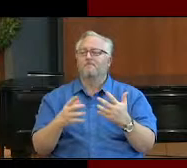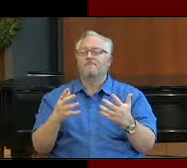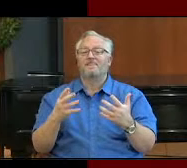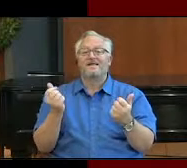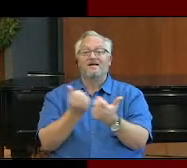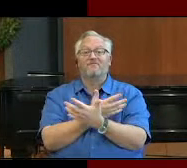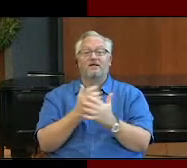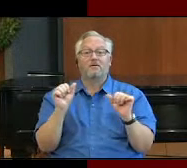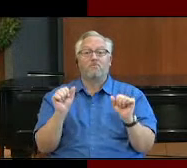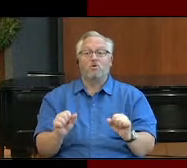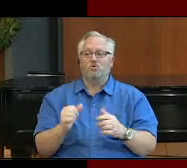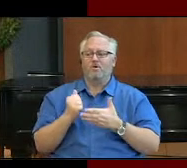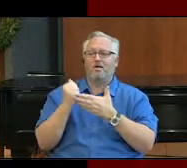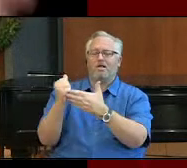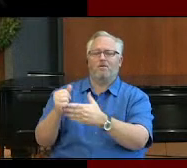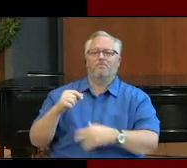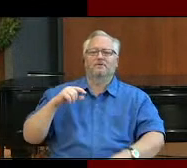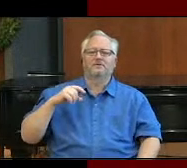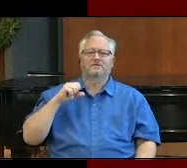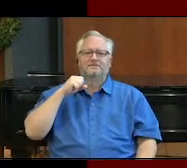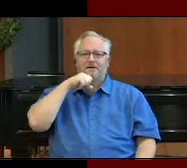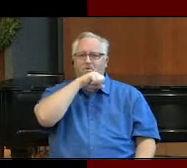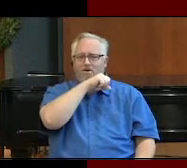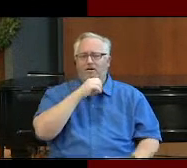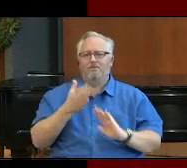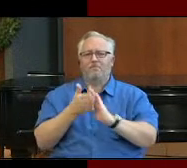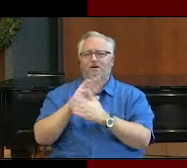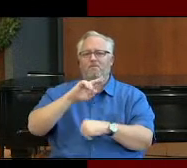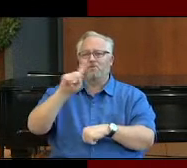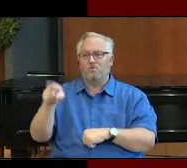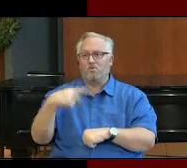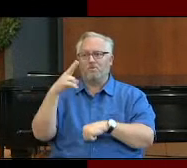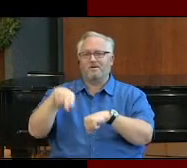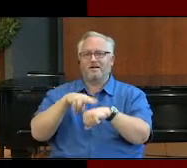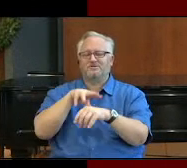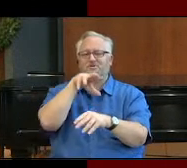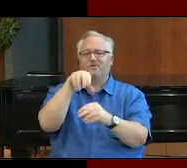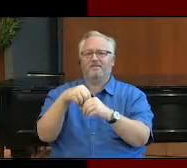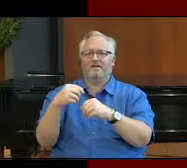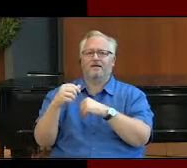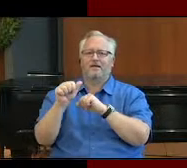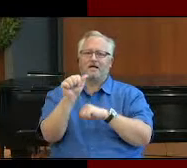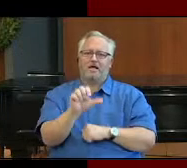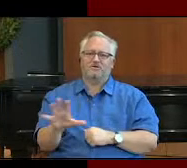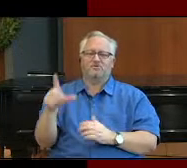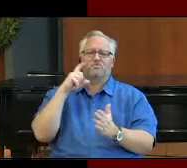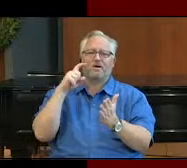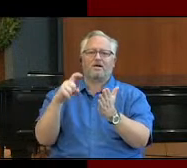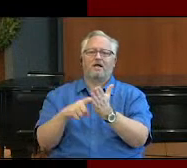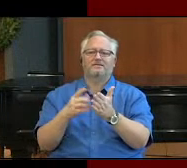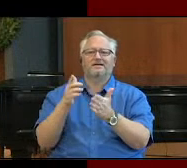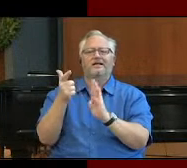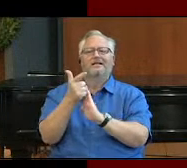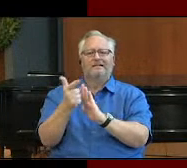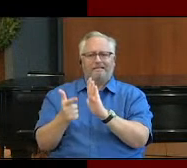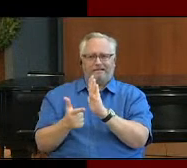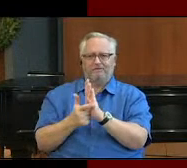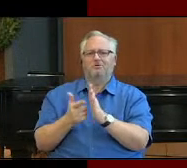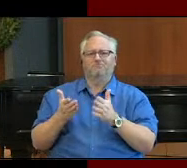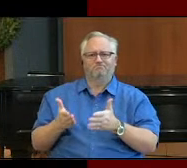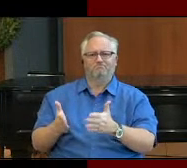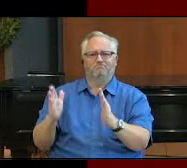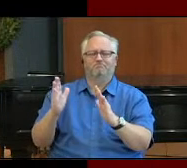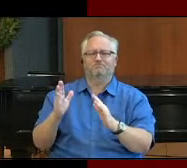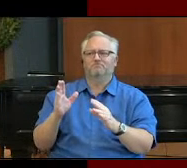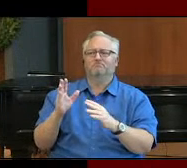could to help Taiwan become the only nation in Asia to enact legal recognition of same-sex marriage. I